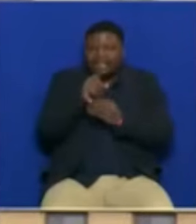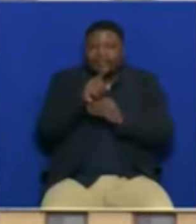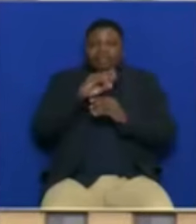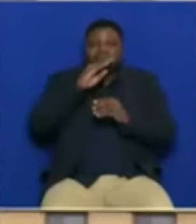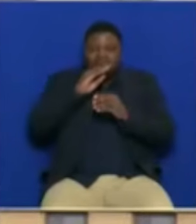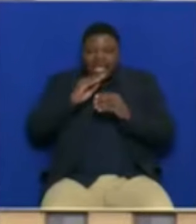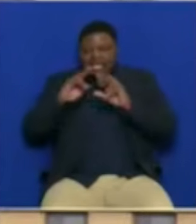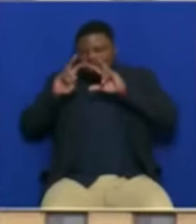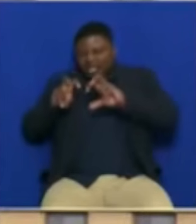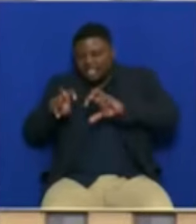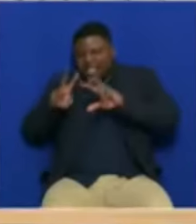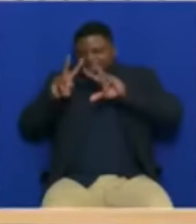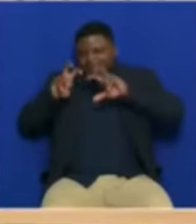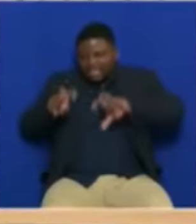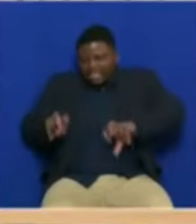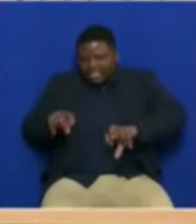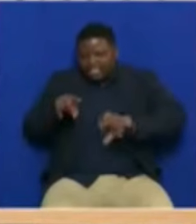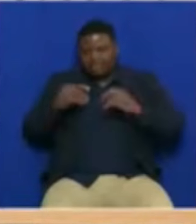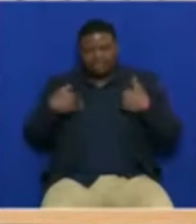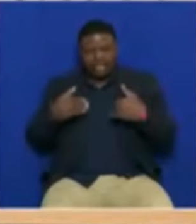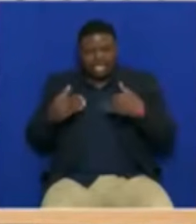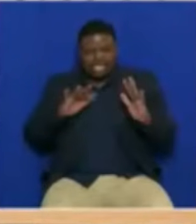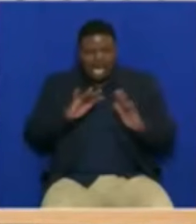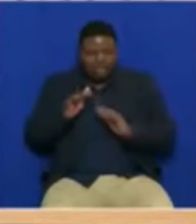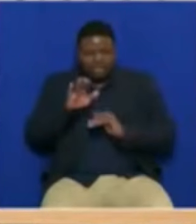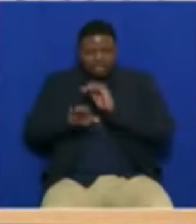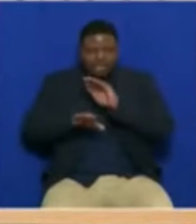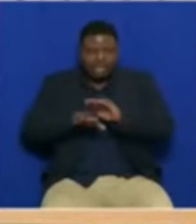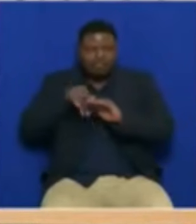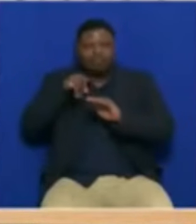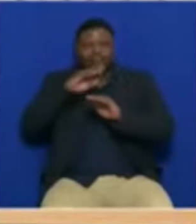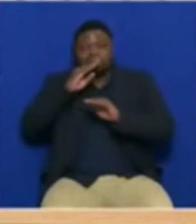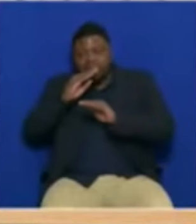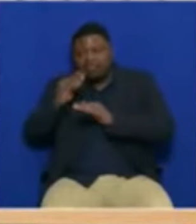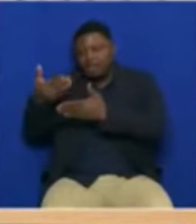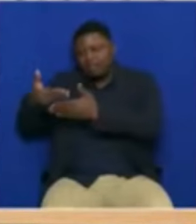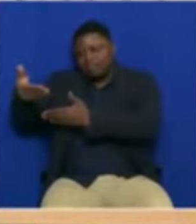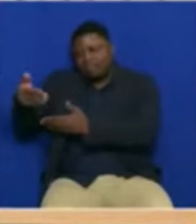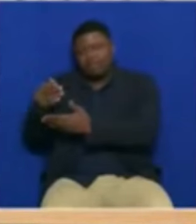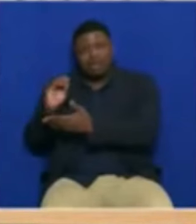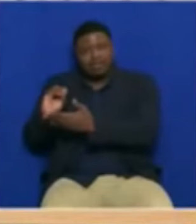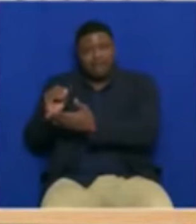Okay, then perhaps let's do it how it best works for you.